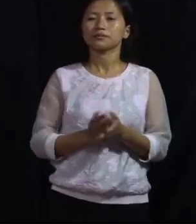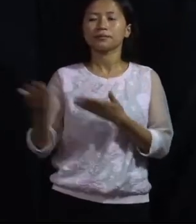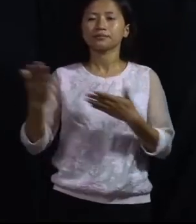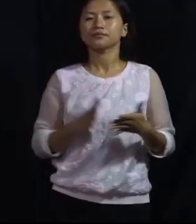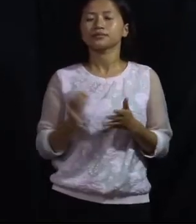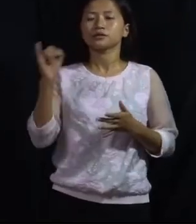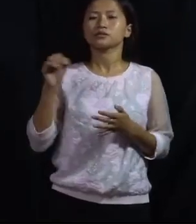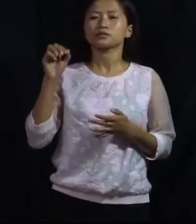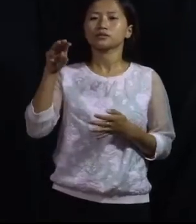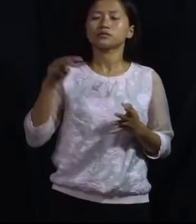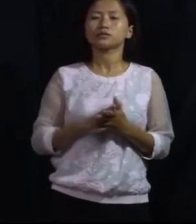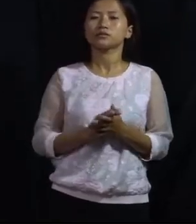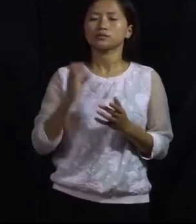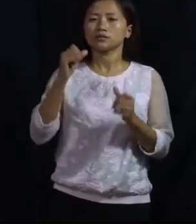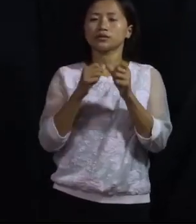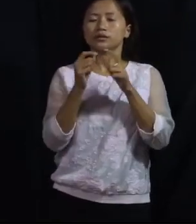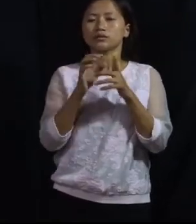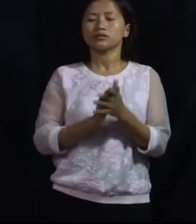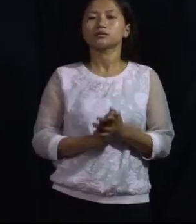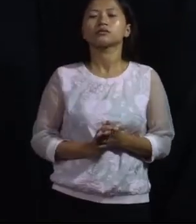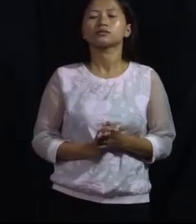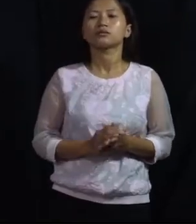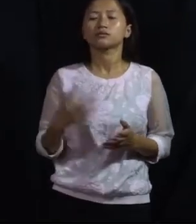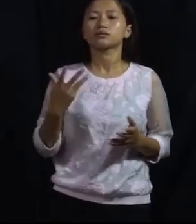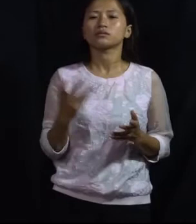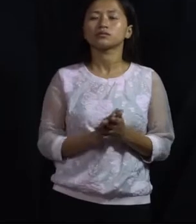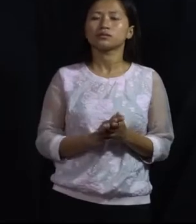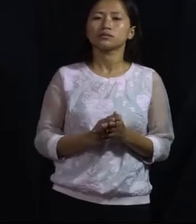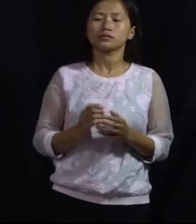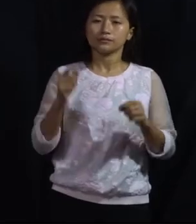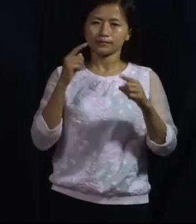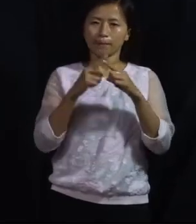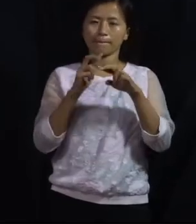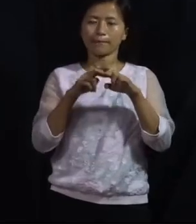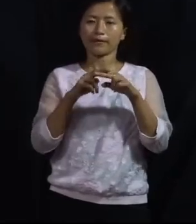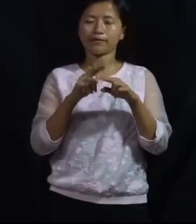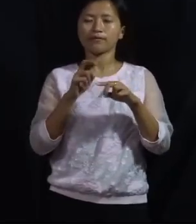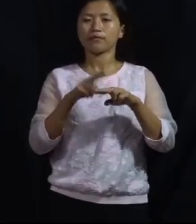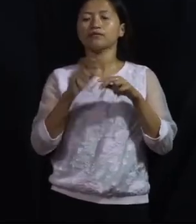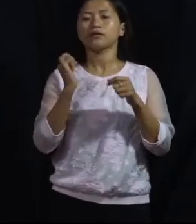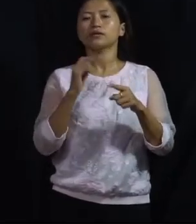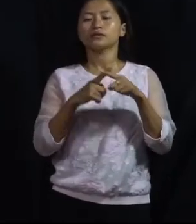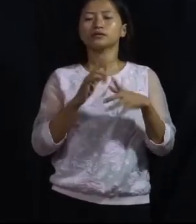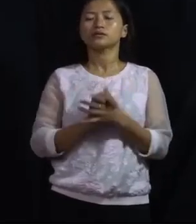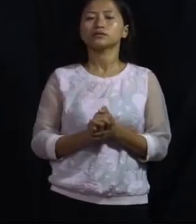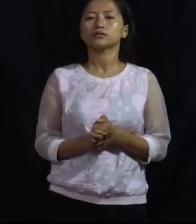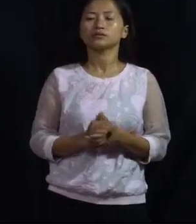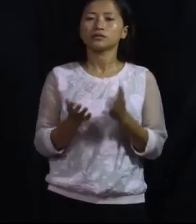in 6,000 as his capital. So this is how the capitals are fixed. So you will have to compare